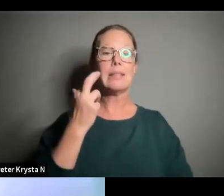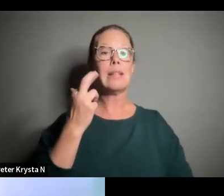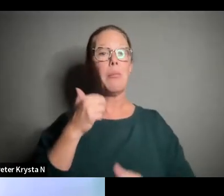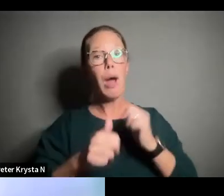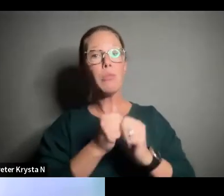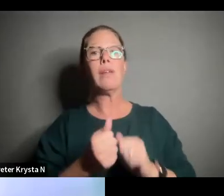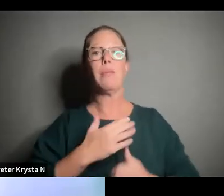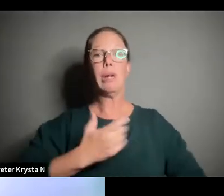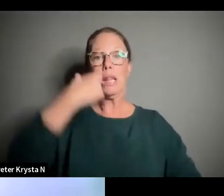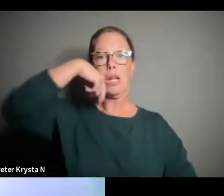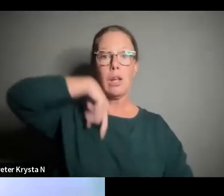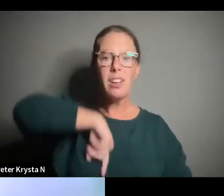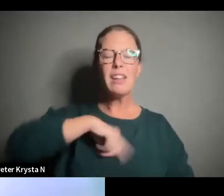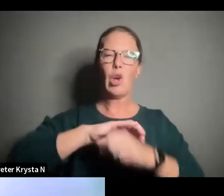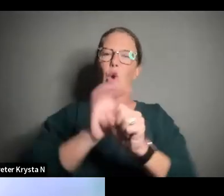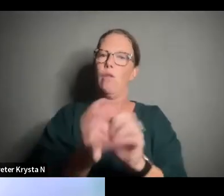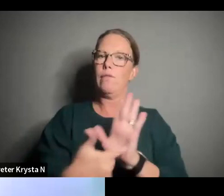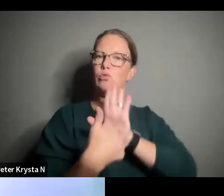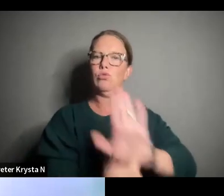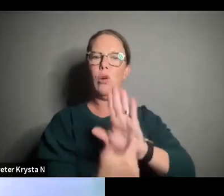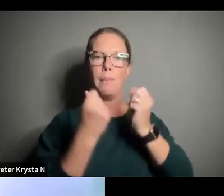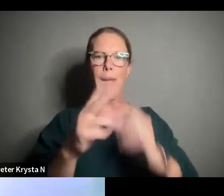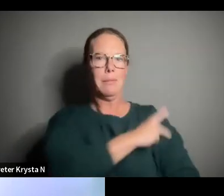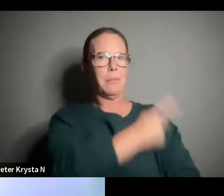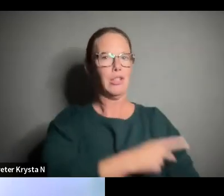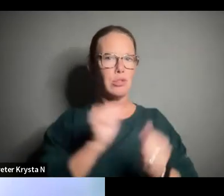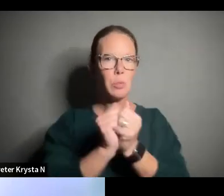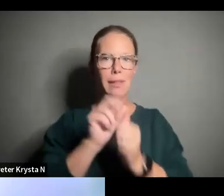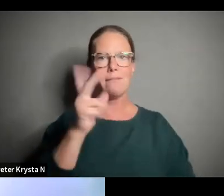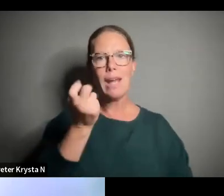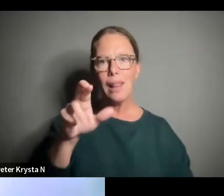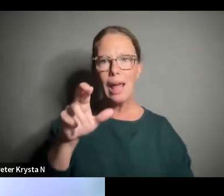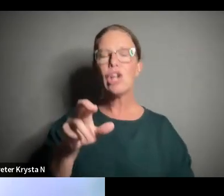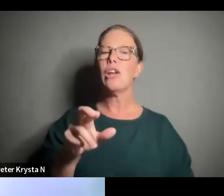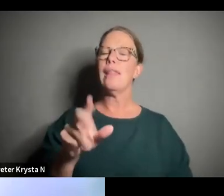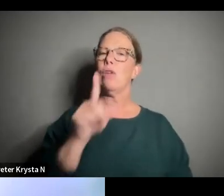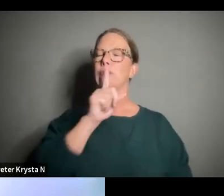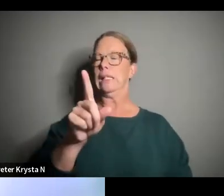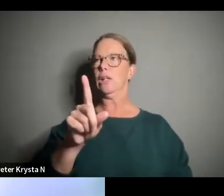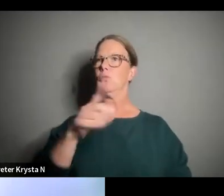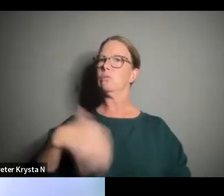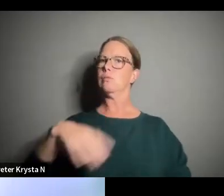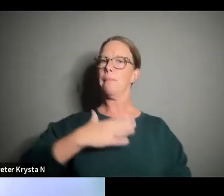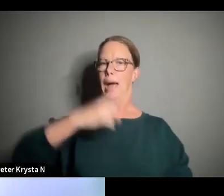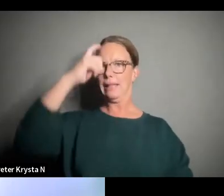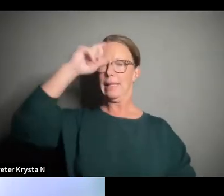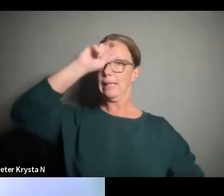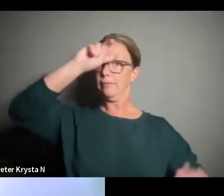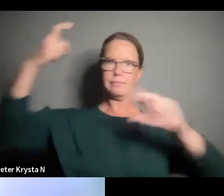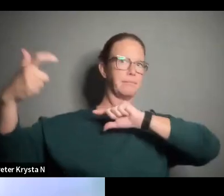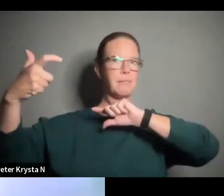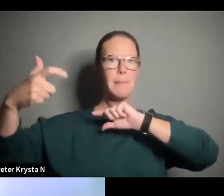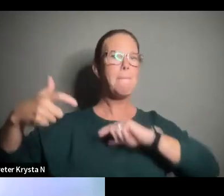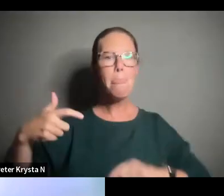during the COVID-19 pandemic when we had a lot of patients on ventilators. That really changed my thinking, in 2020 when this